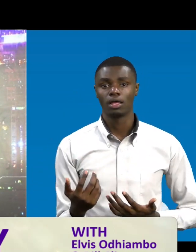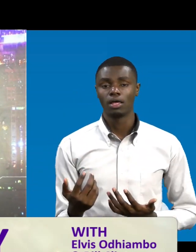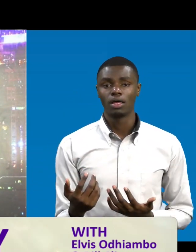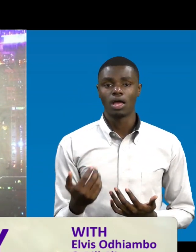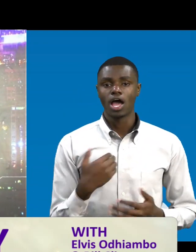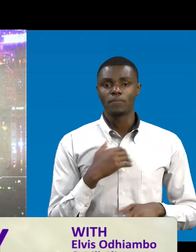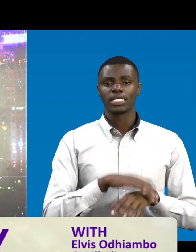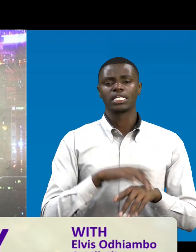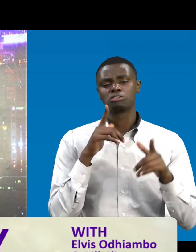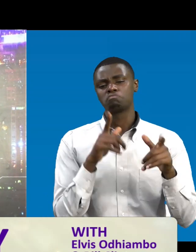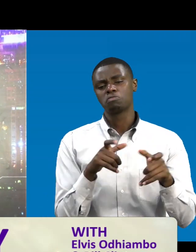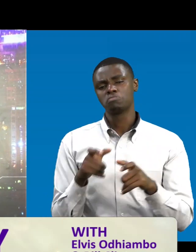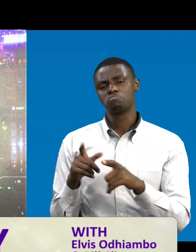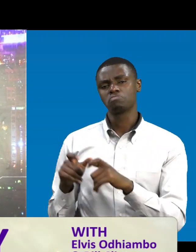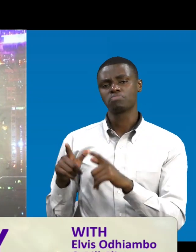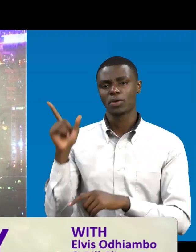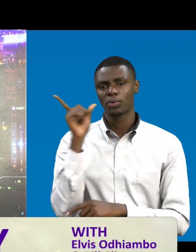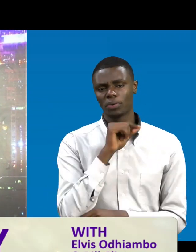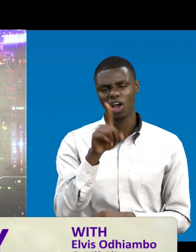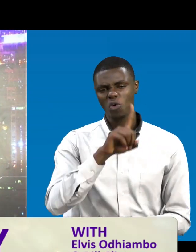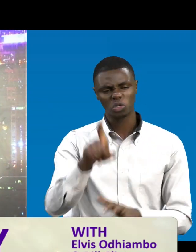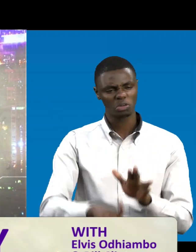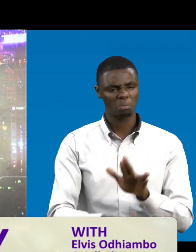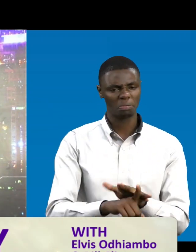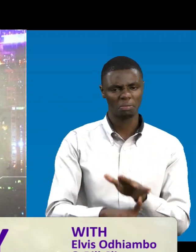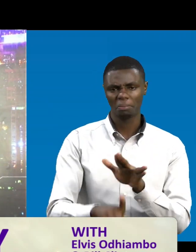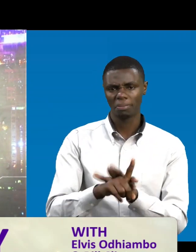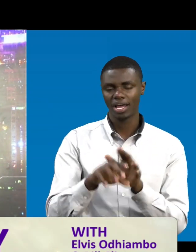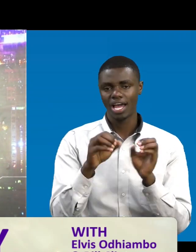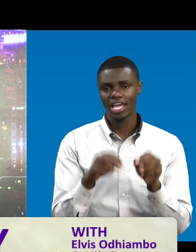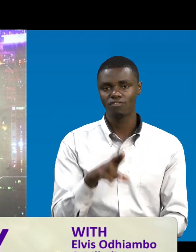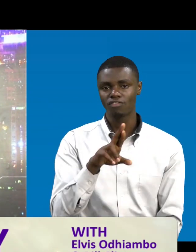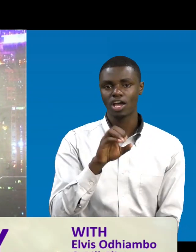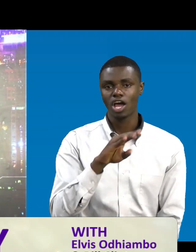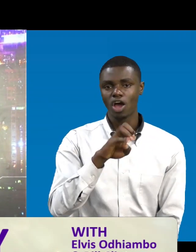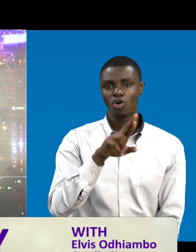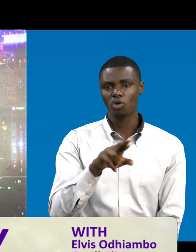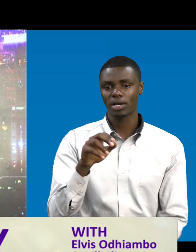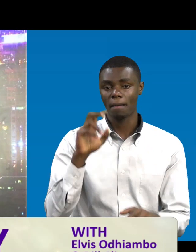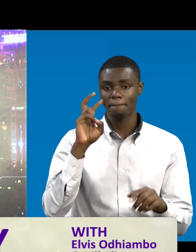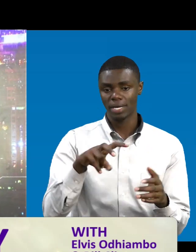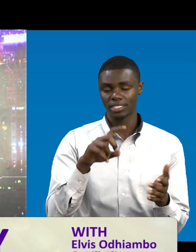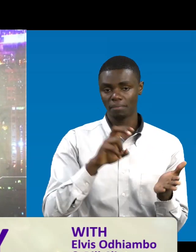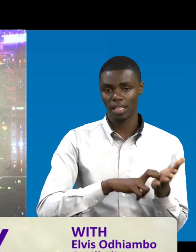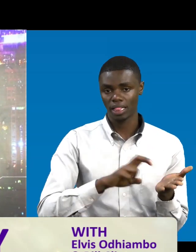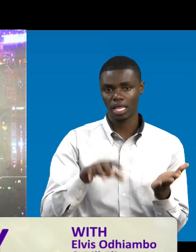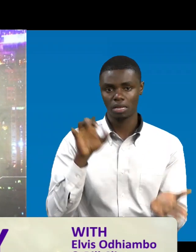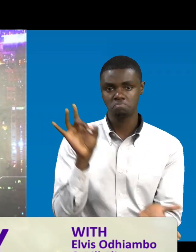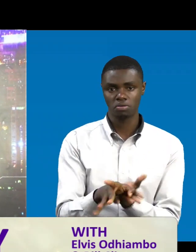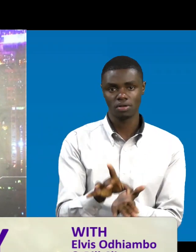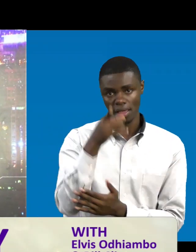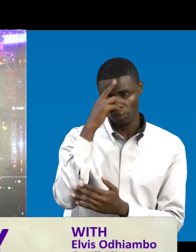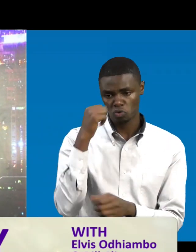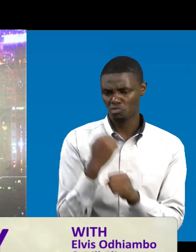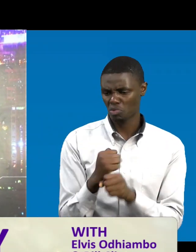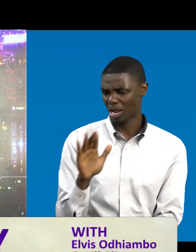been getting criticism. The fact that questions arising that if Robert Matano should be left and should be sent away because of the poor performance